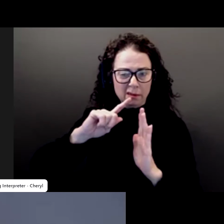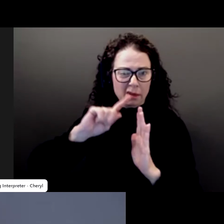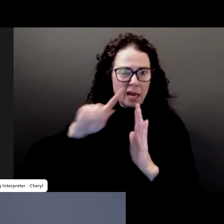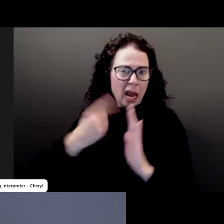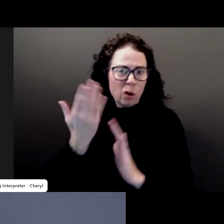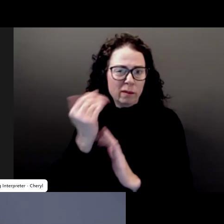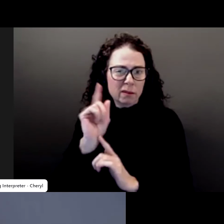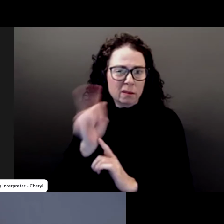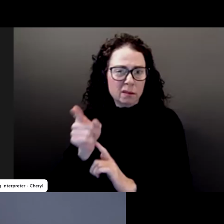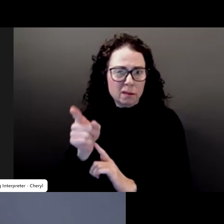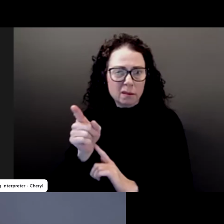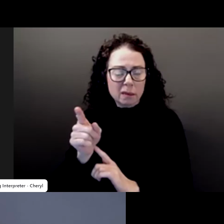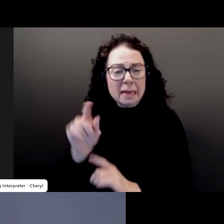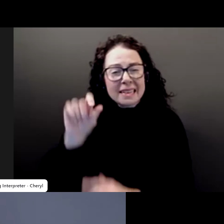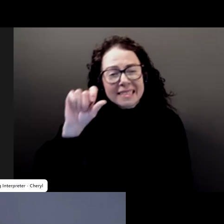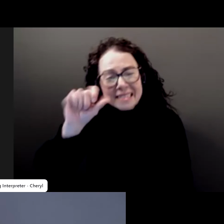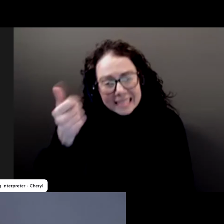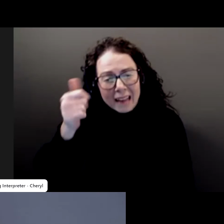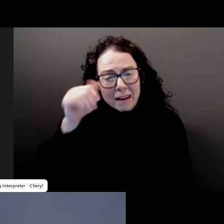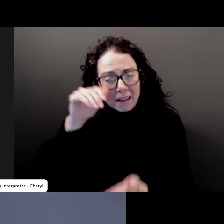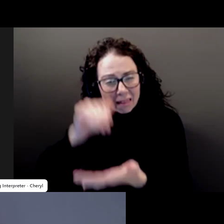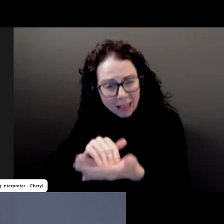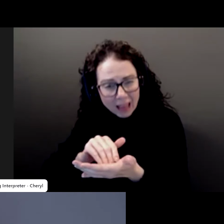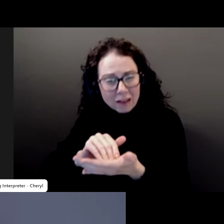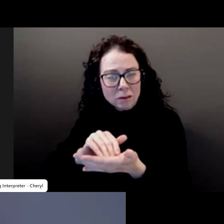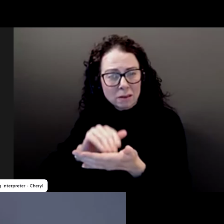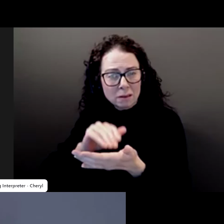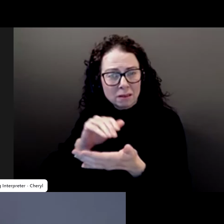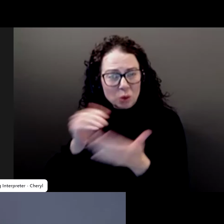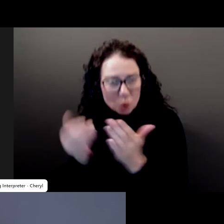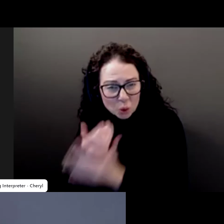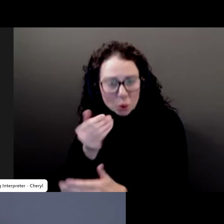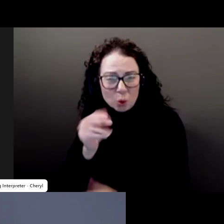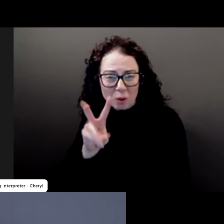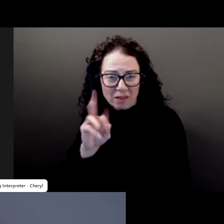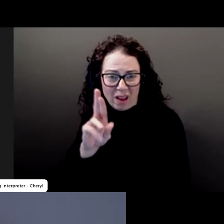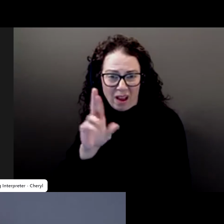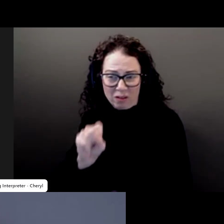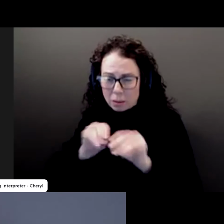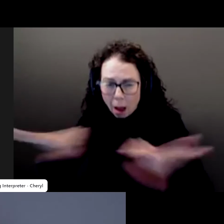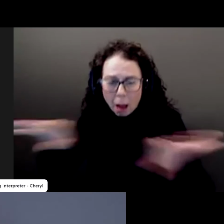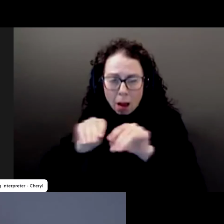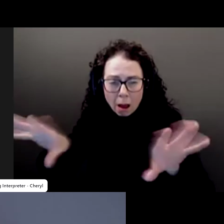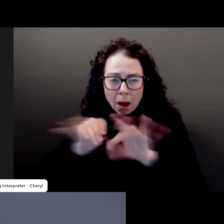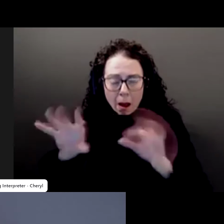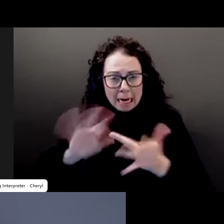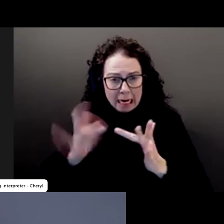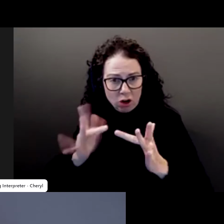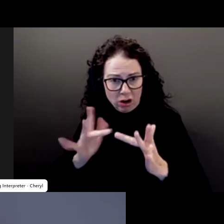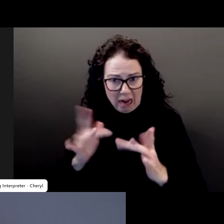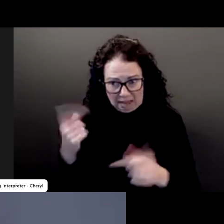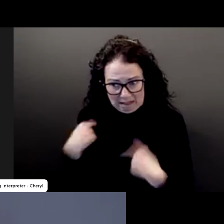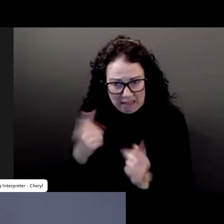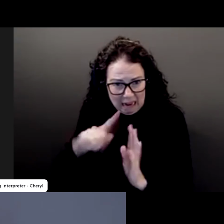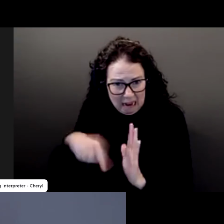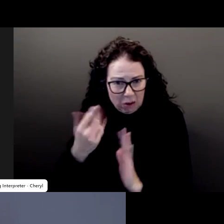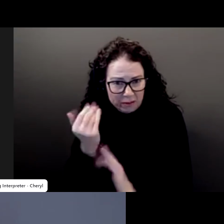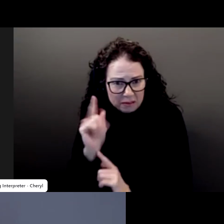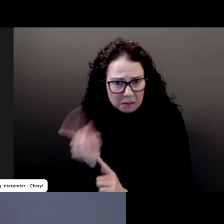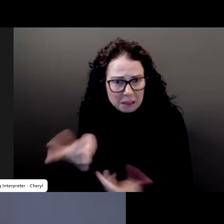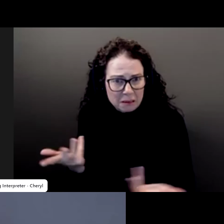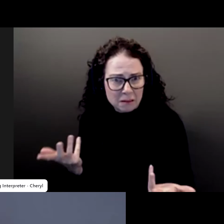10,000 new viruses released into the internet ecosystem. And every single one of those has been tested for